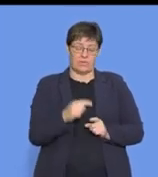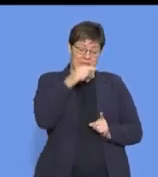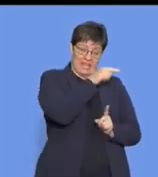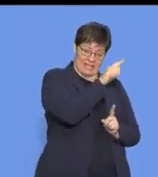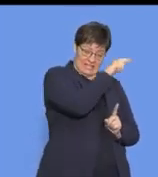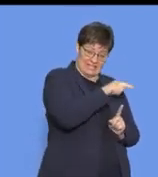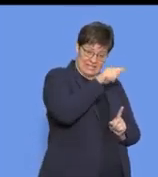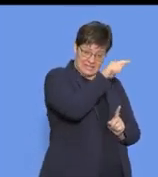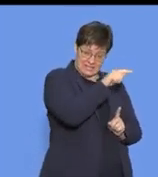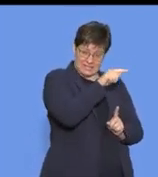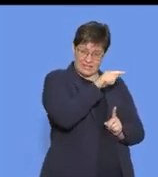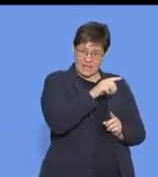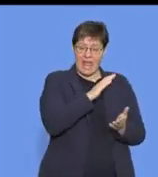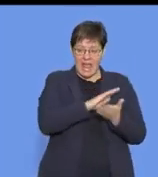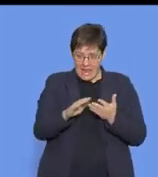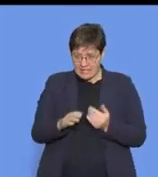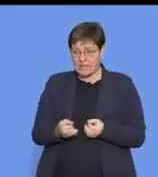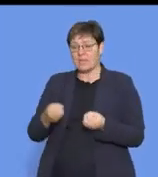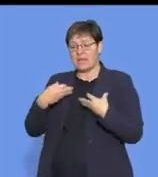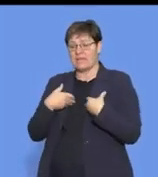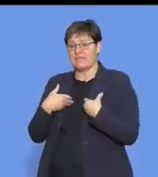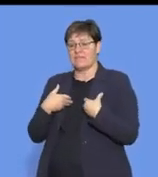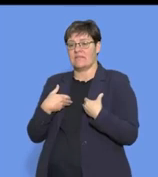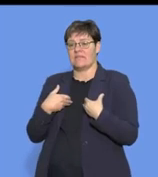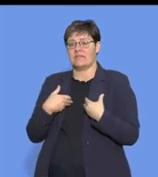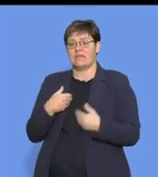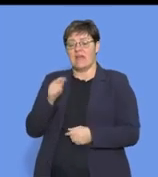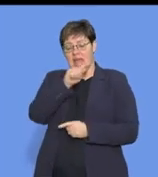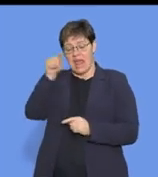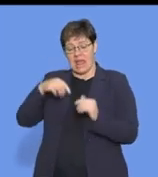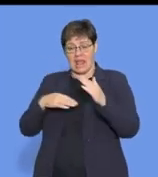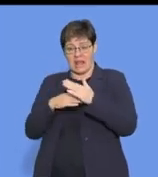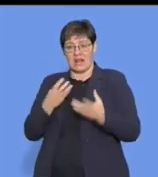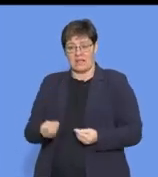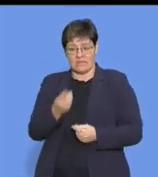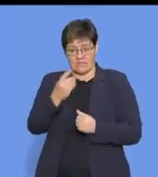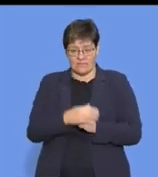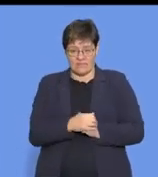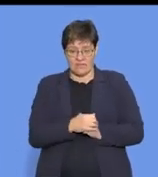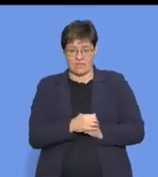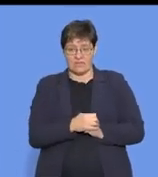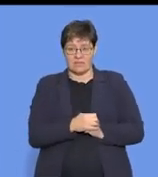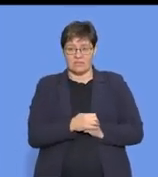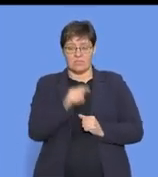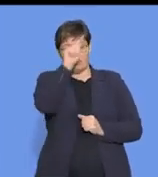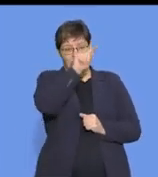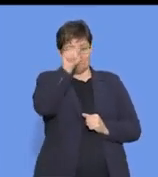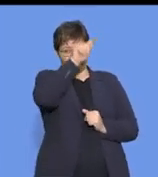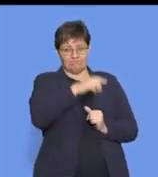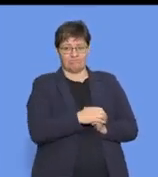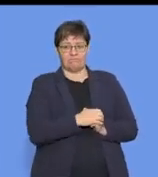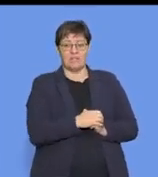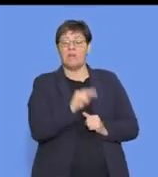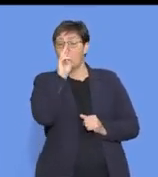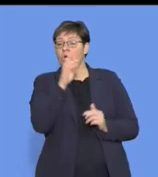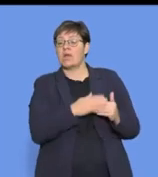length. And we need to be given this angle here. So, this angle here. So, if you